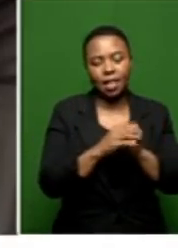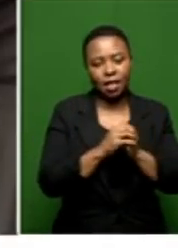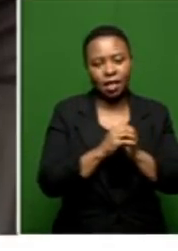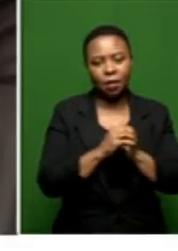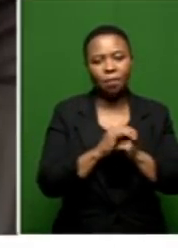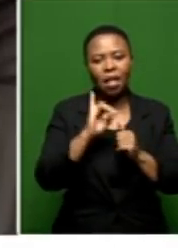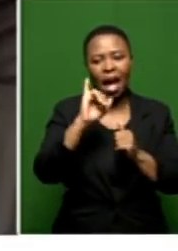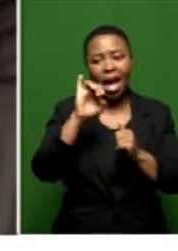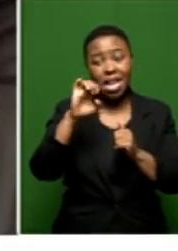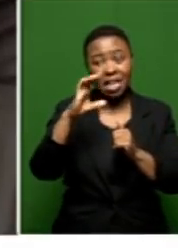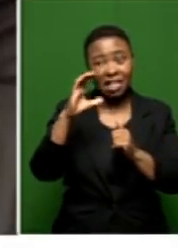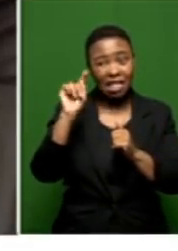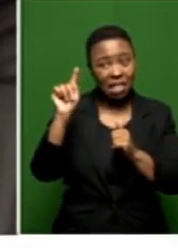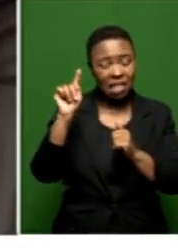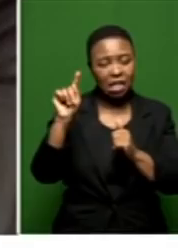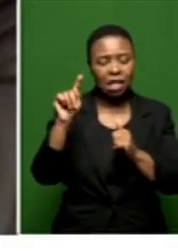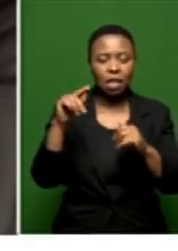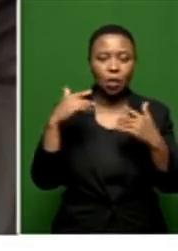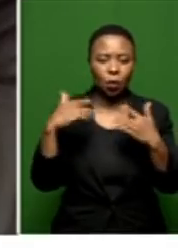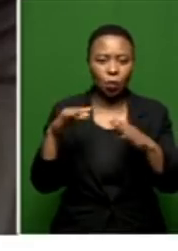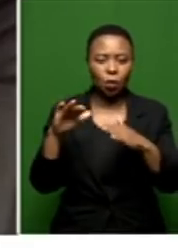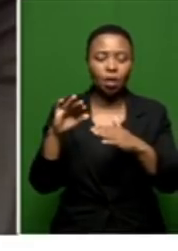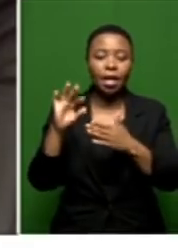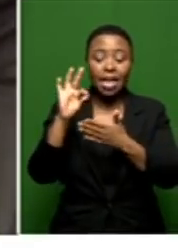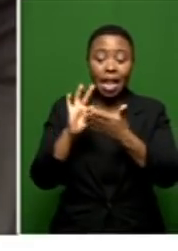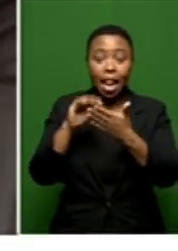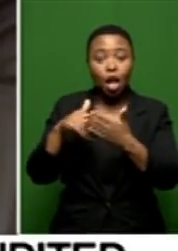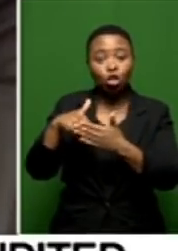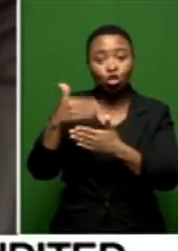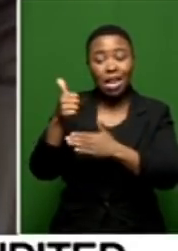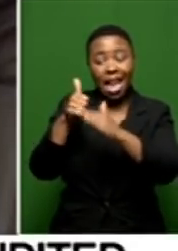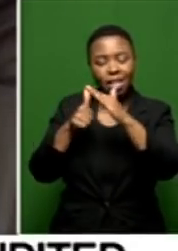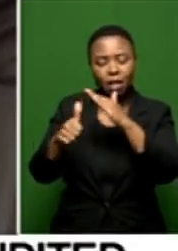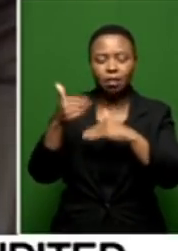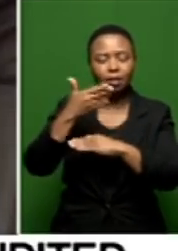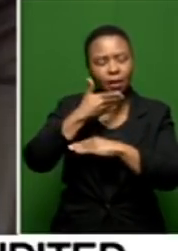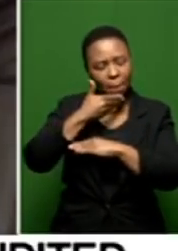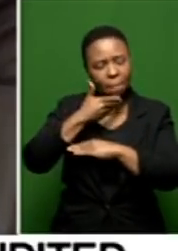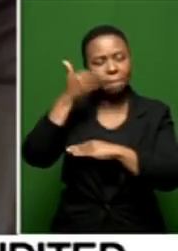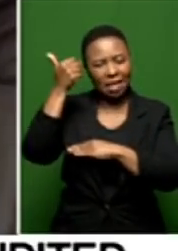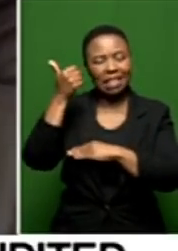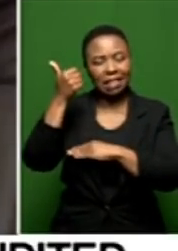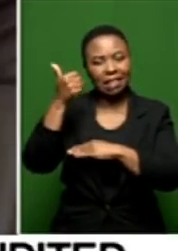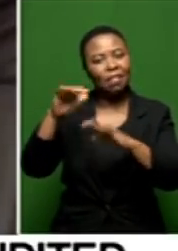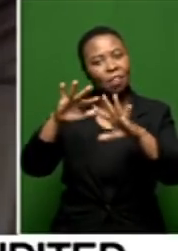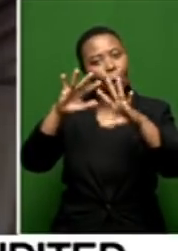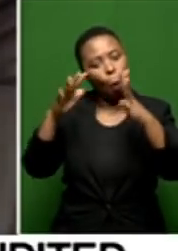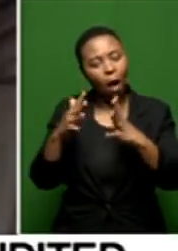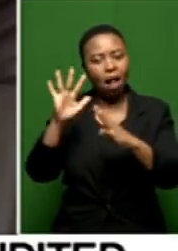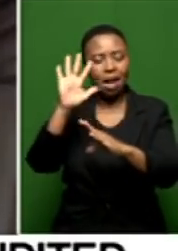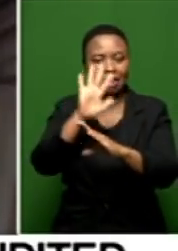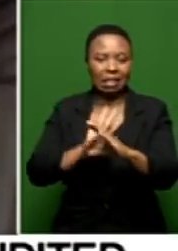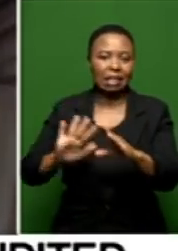of the best election agencies in the world. Now, globally, when you assess the